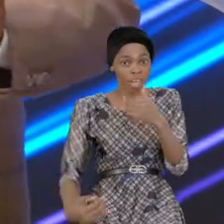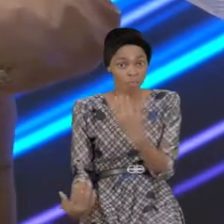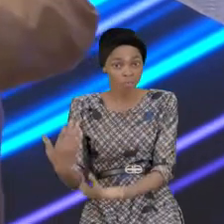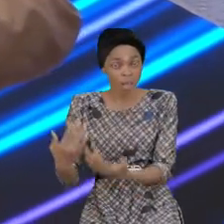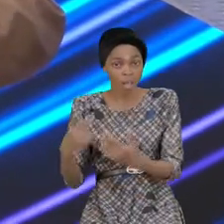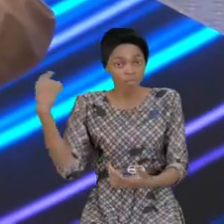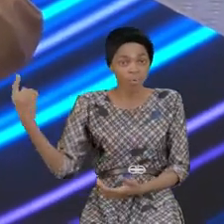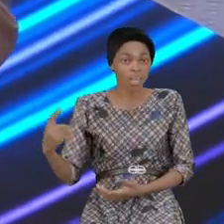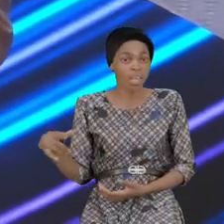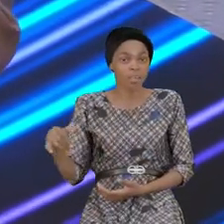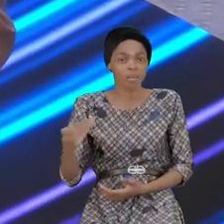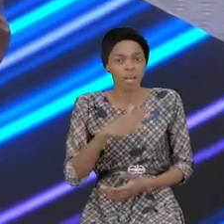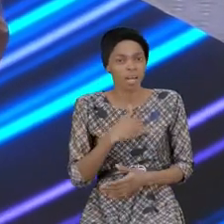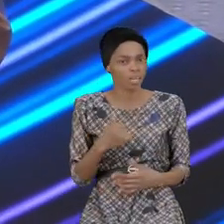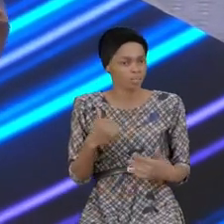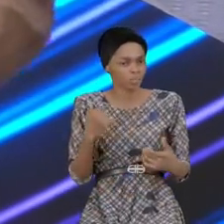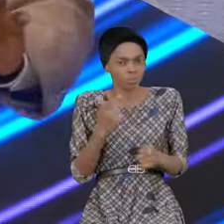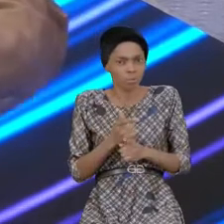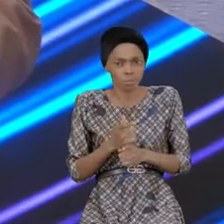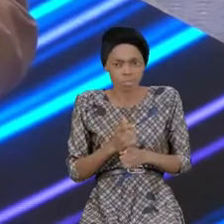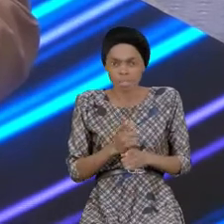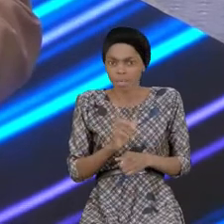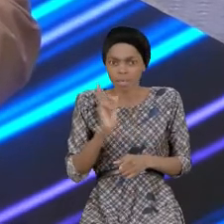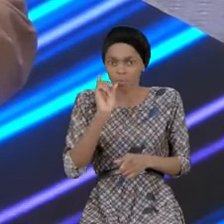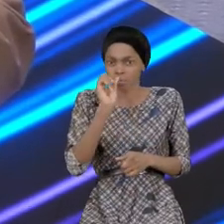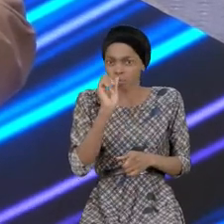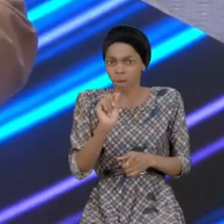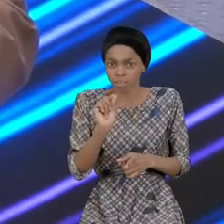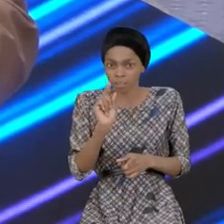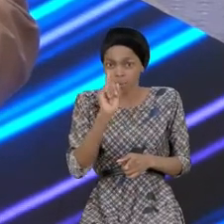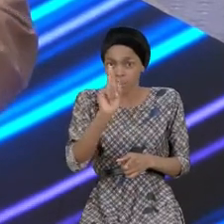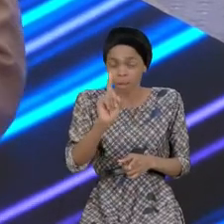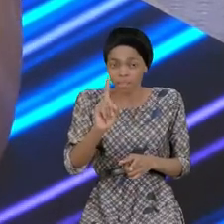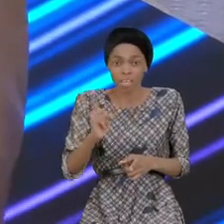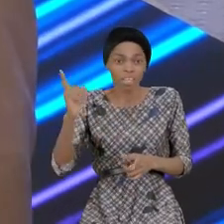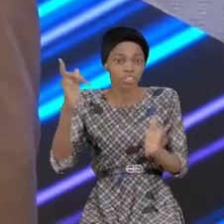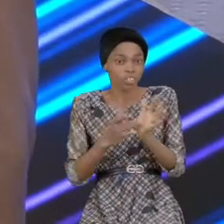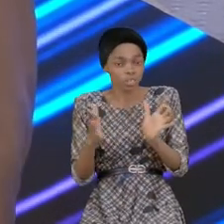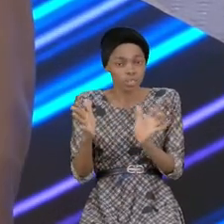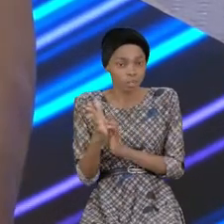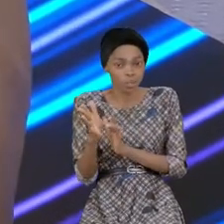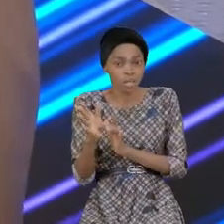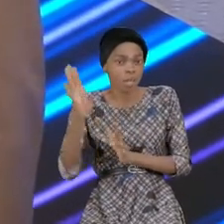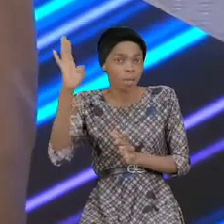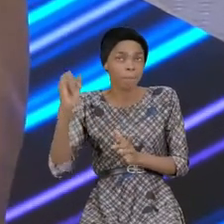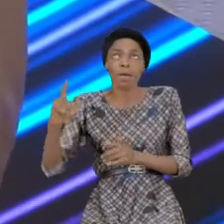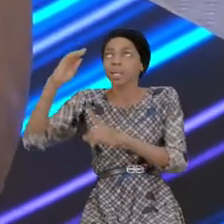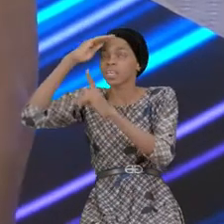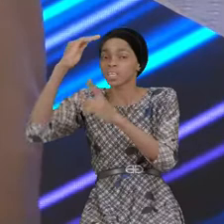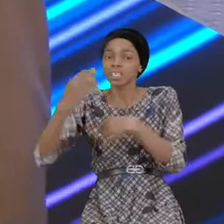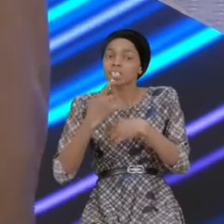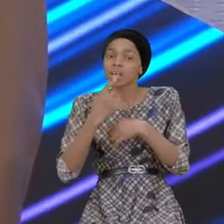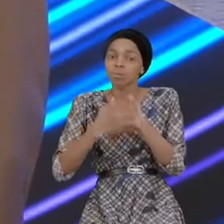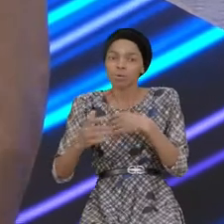ever, and just at one strike, Jesus Christ, by his blood, washed